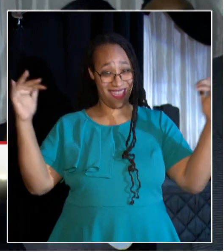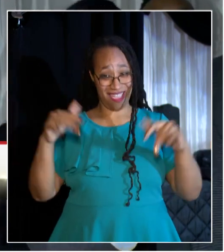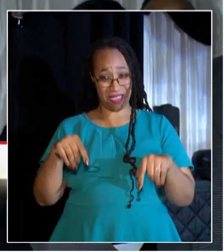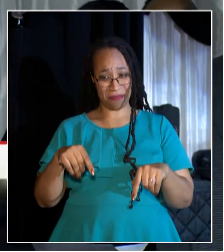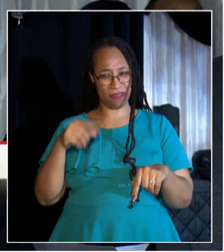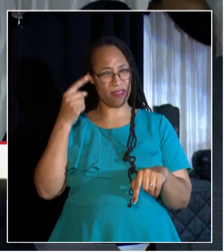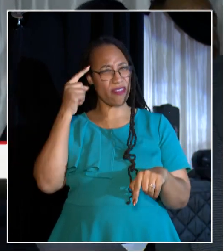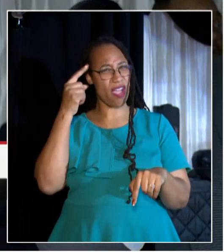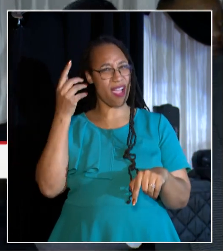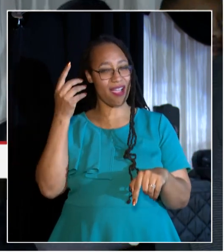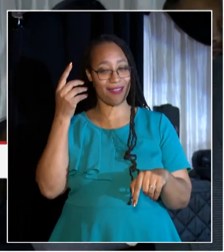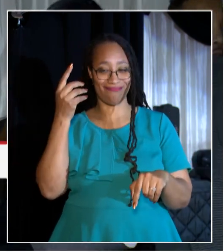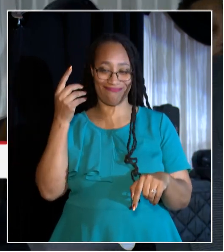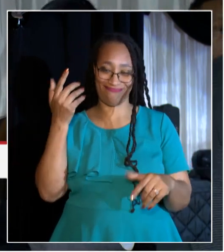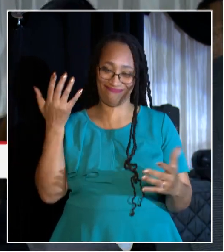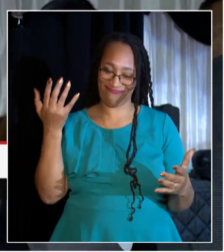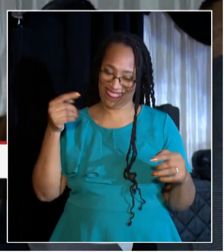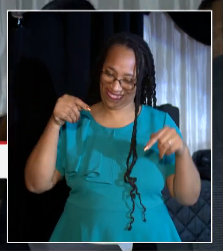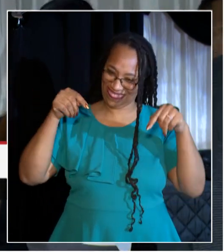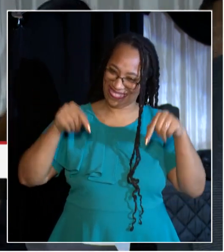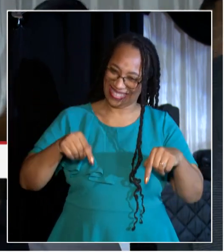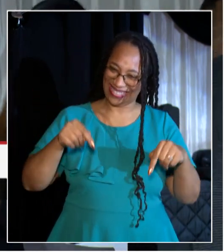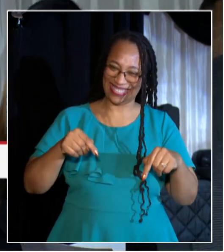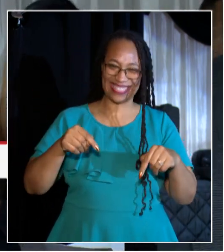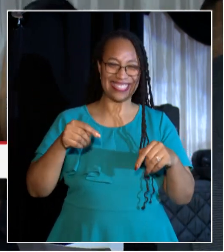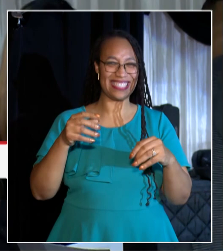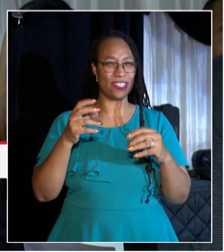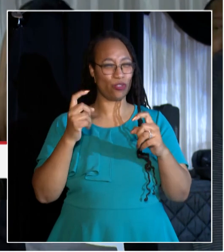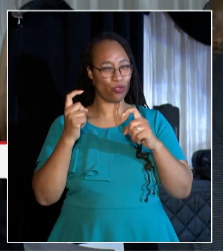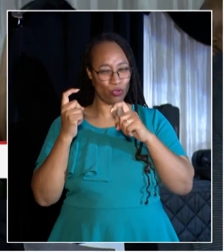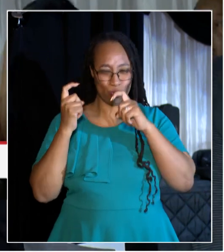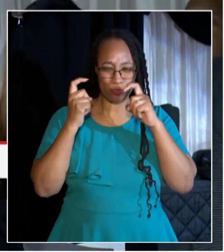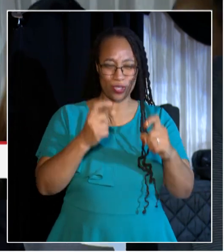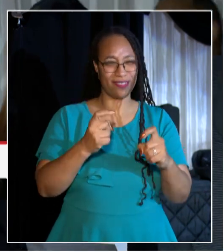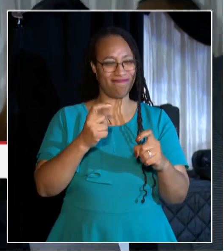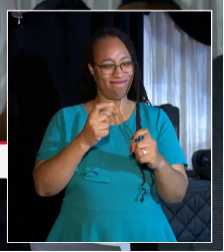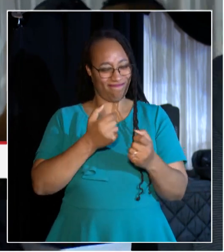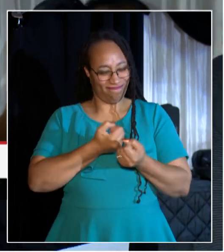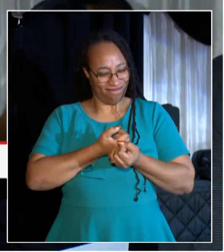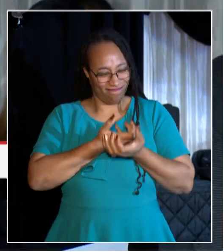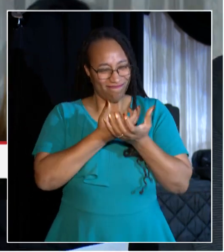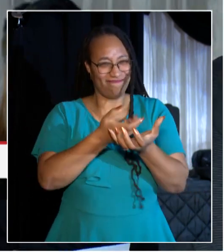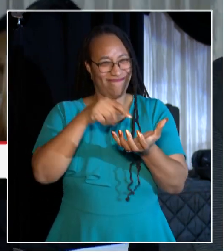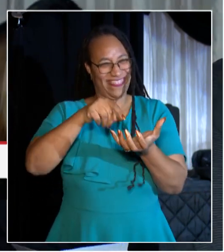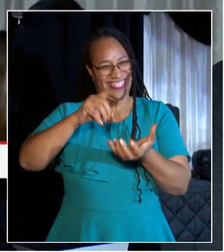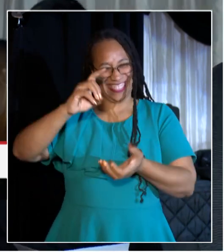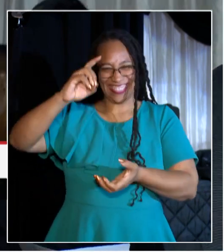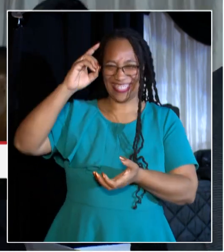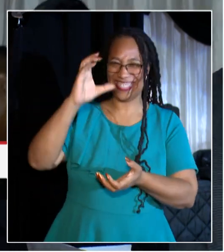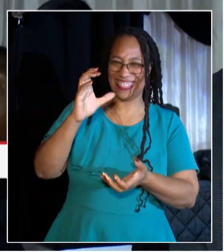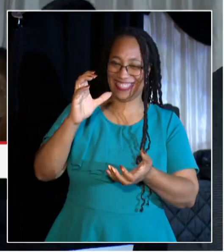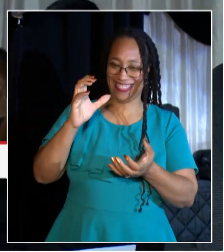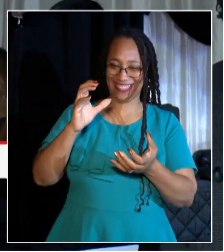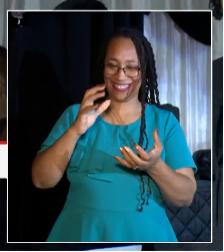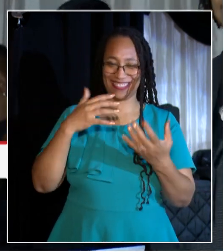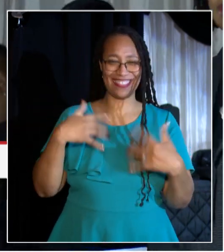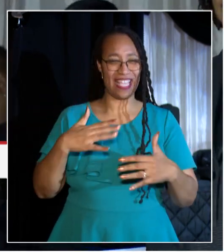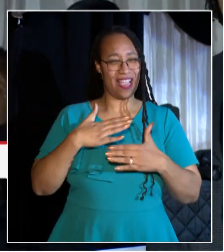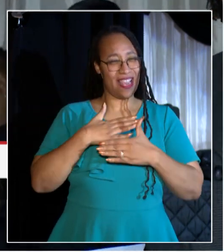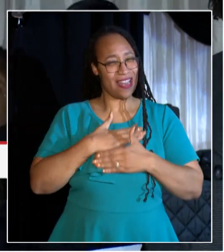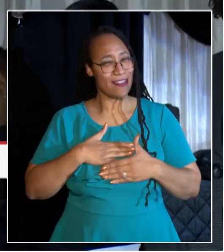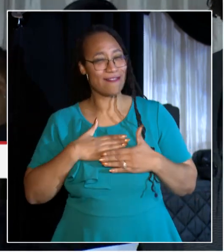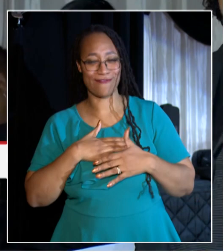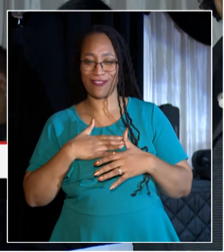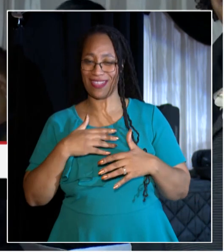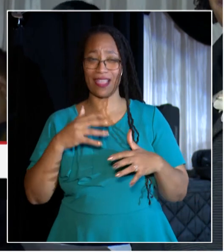history here in D.C. And I encourage you to seize the opportunity together to embrace and honor the dynamic theme